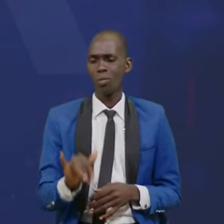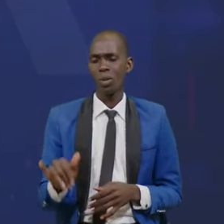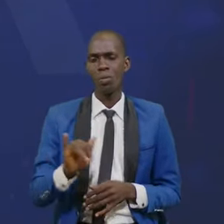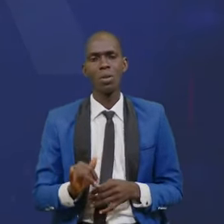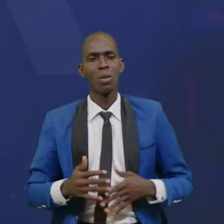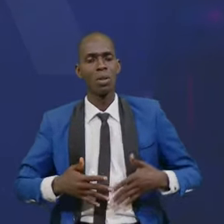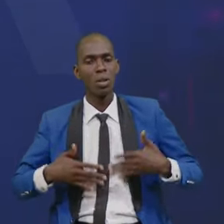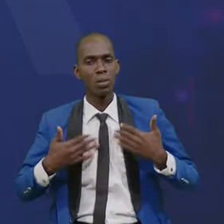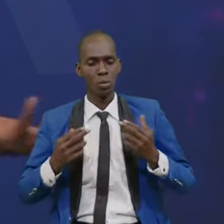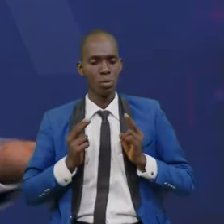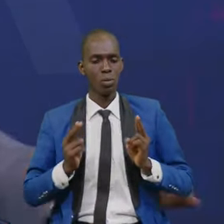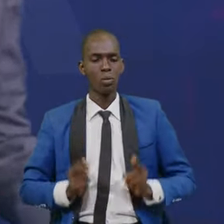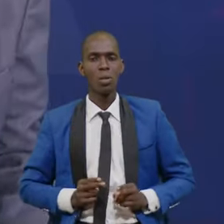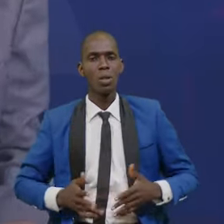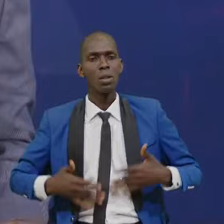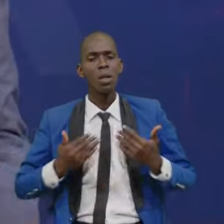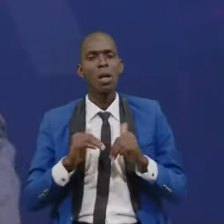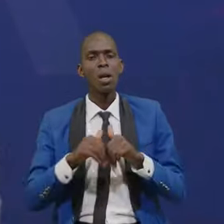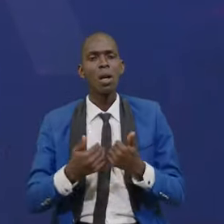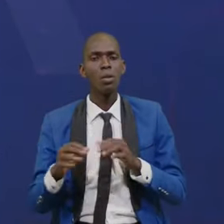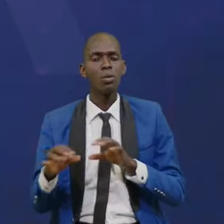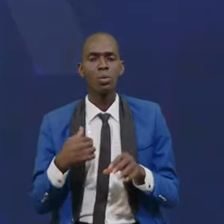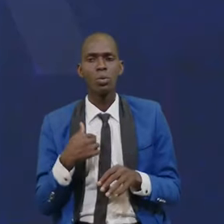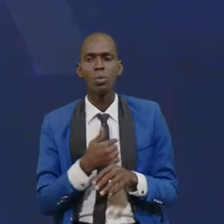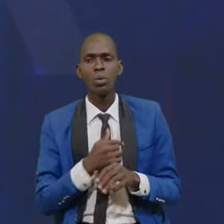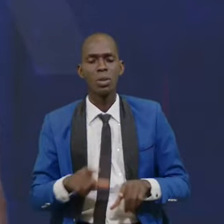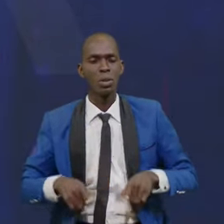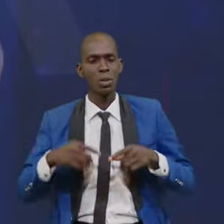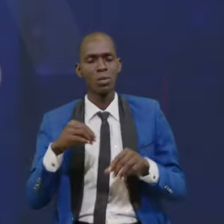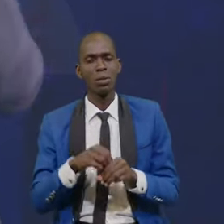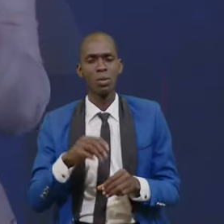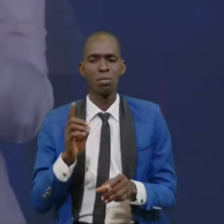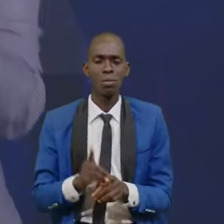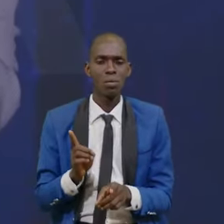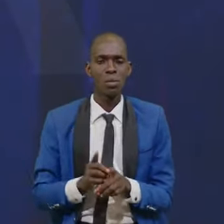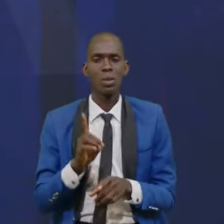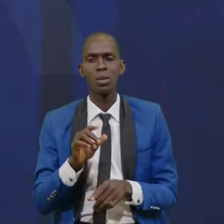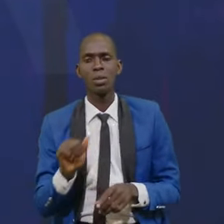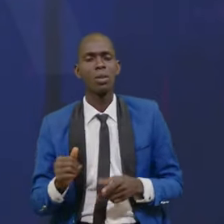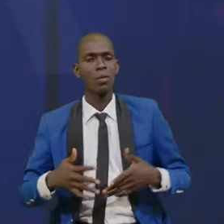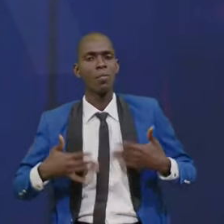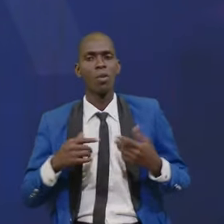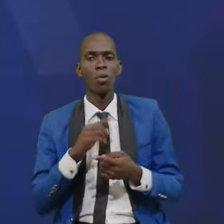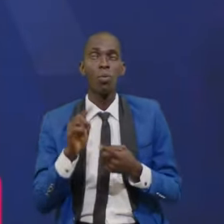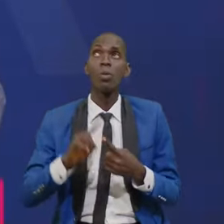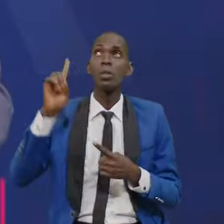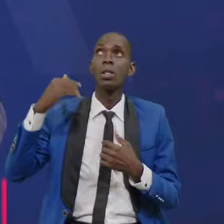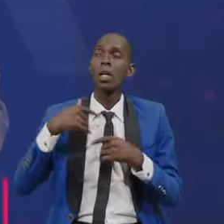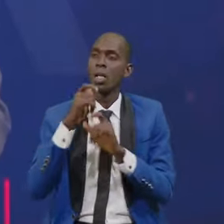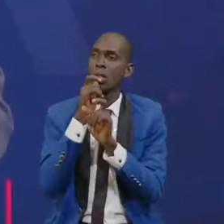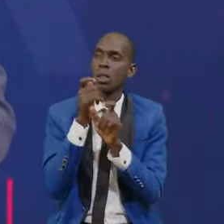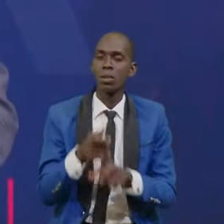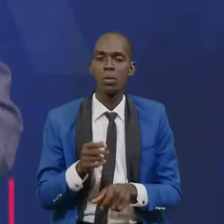human lives? How do we live impotent lives when he has given unto us great